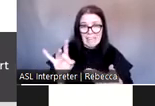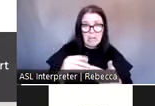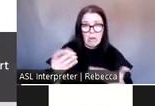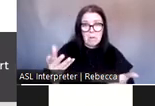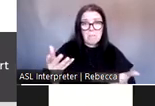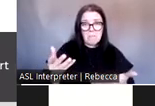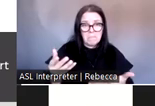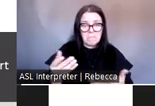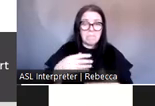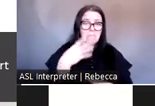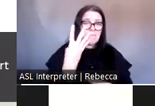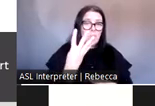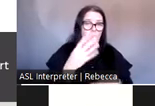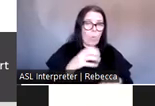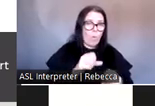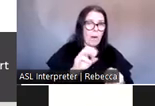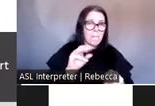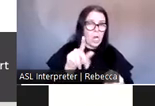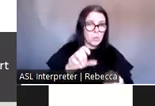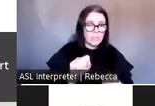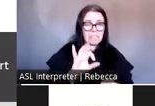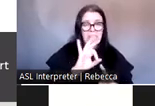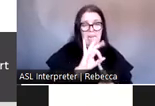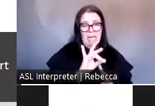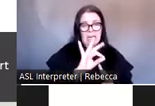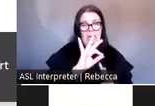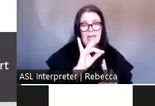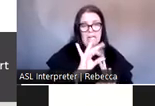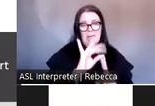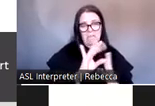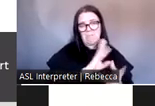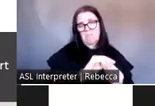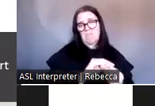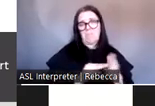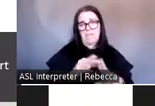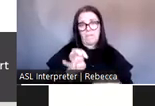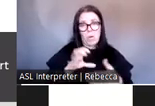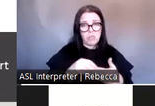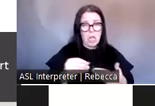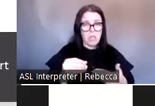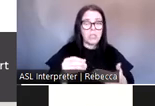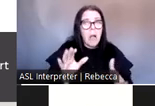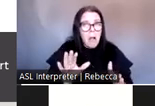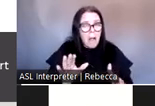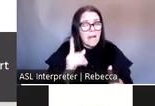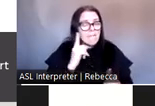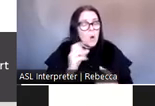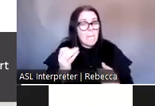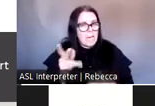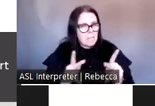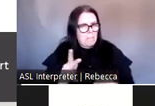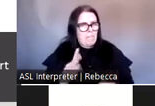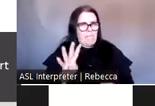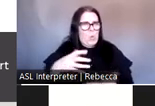are 4 modules, $98 each. So for about $400, which I would never dispute, that's a lot of money for many people.